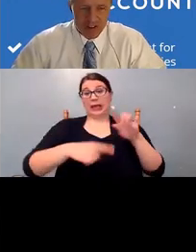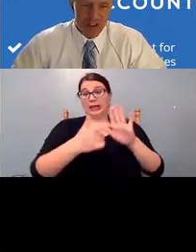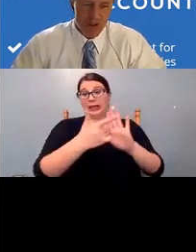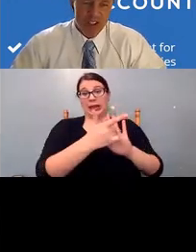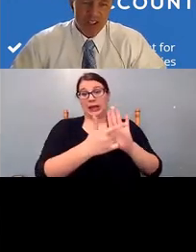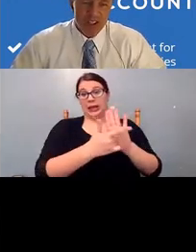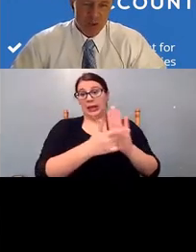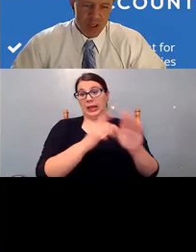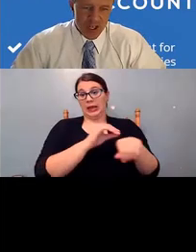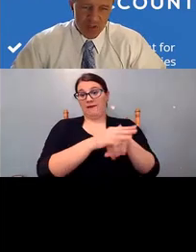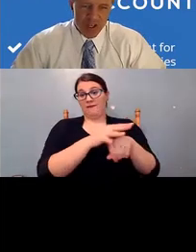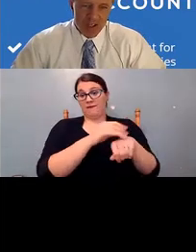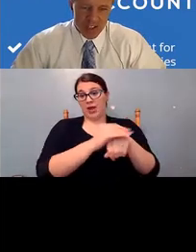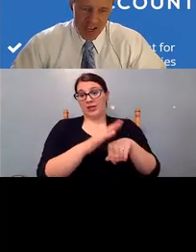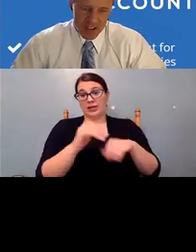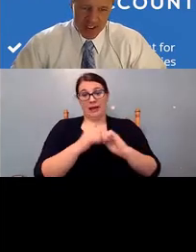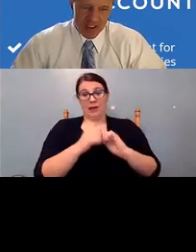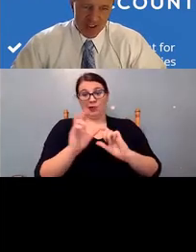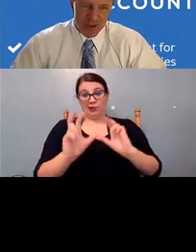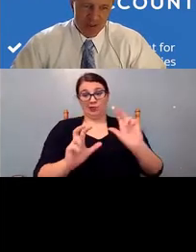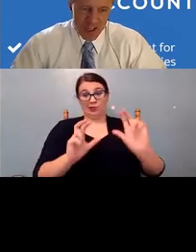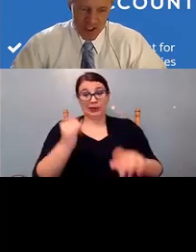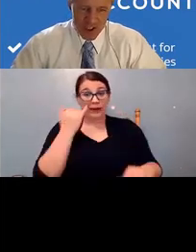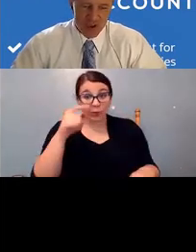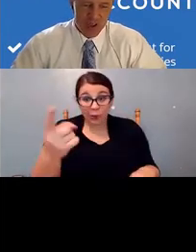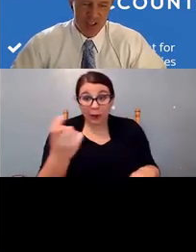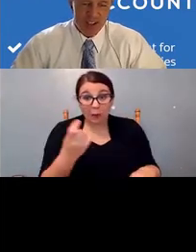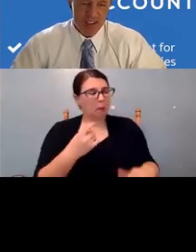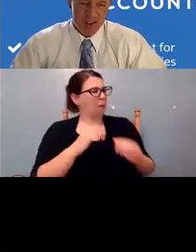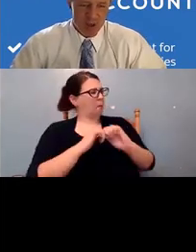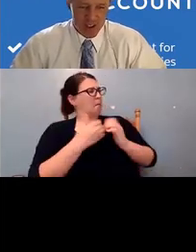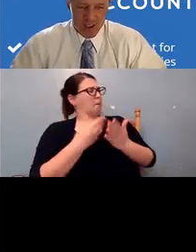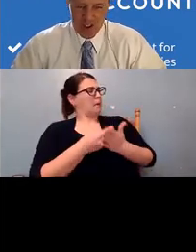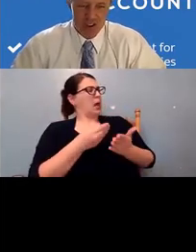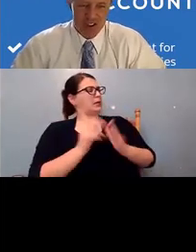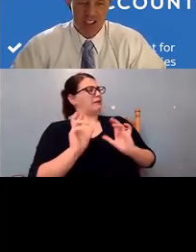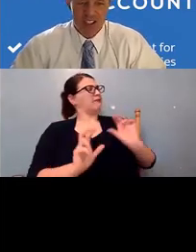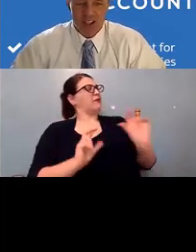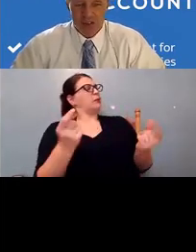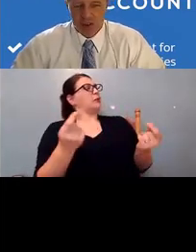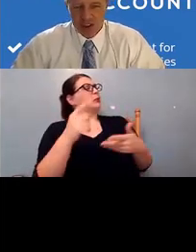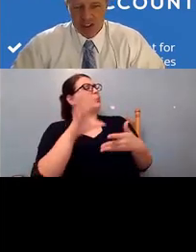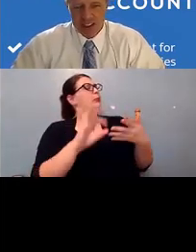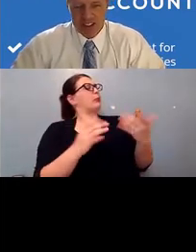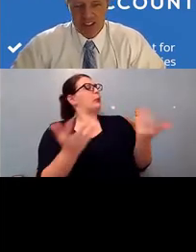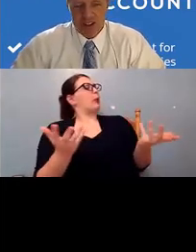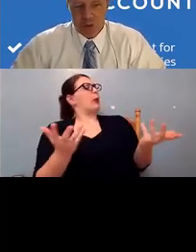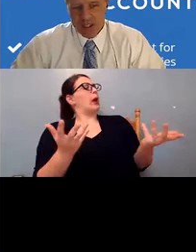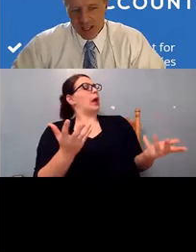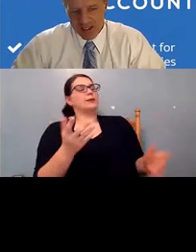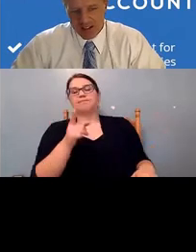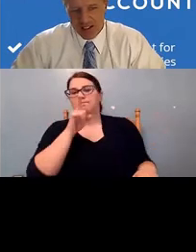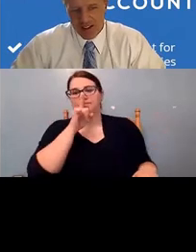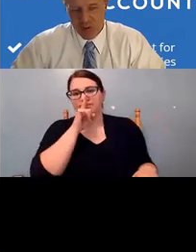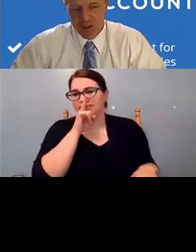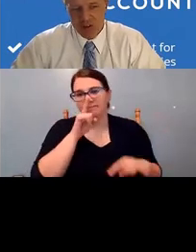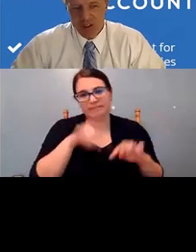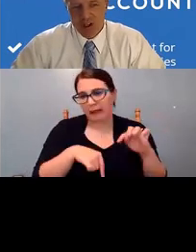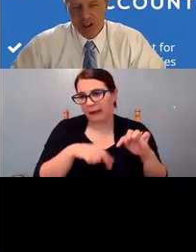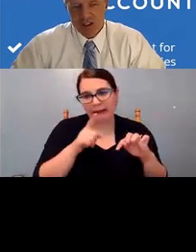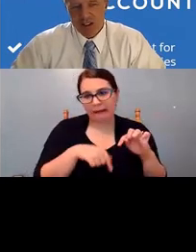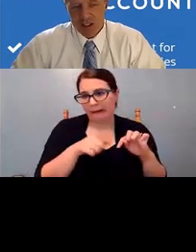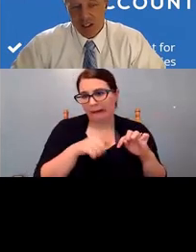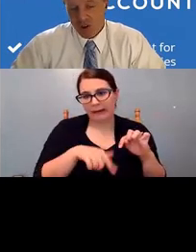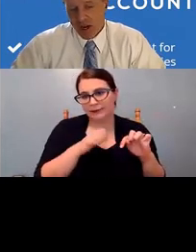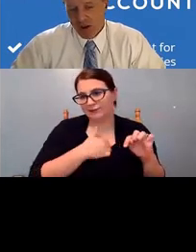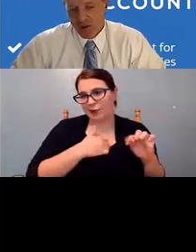advice. So if you want to come to us and ask us to advise you on what to choose, unfortunately, we can't. That is part of the